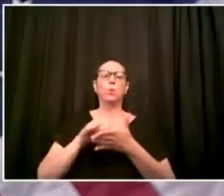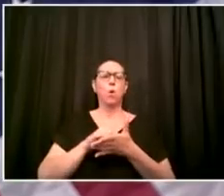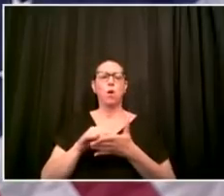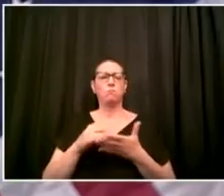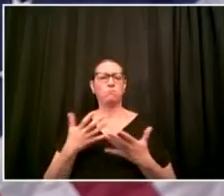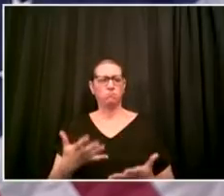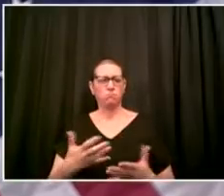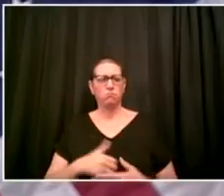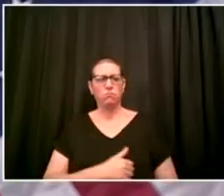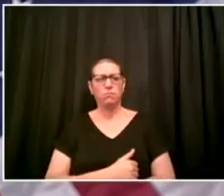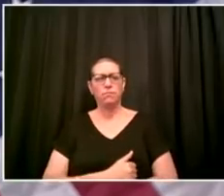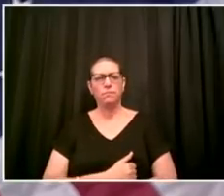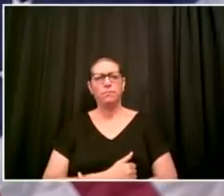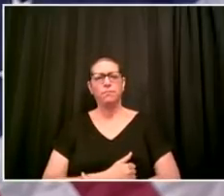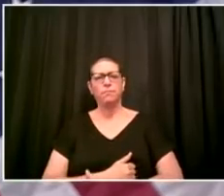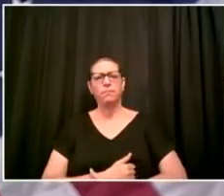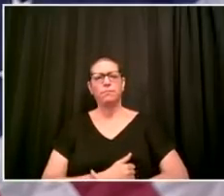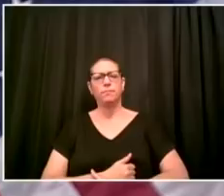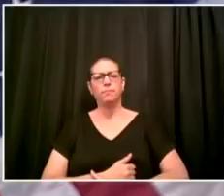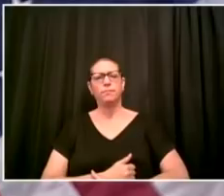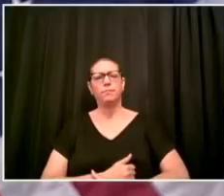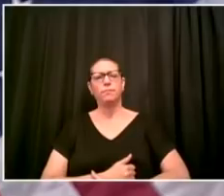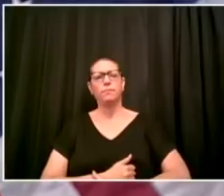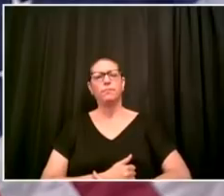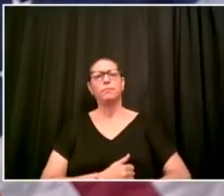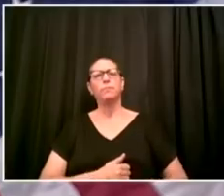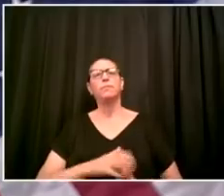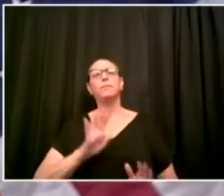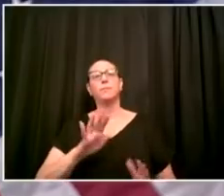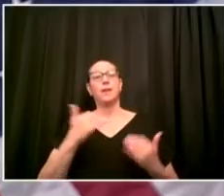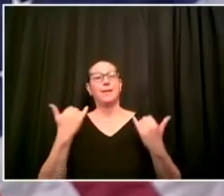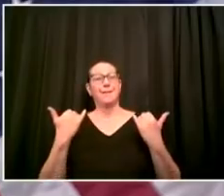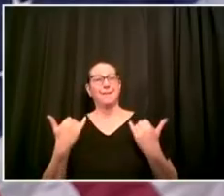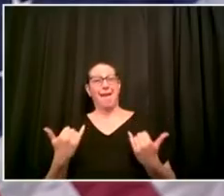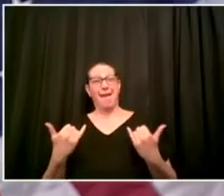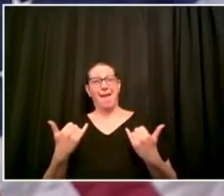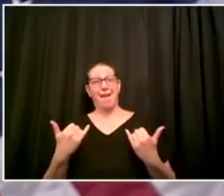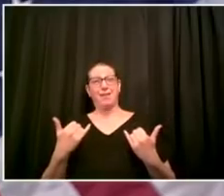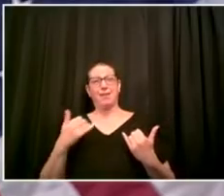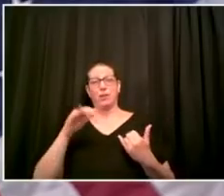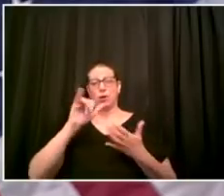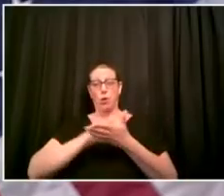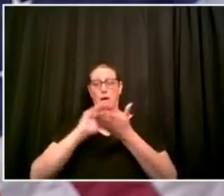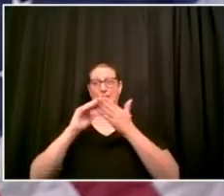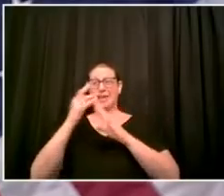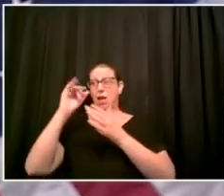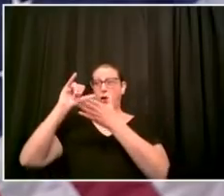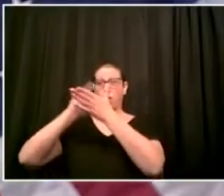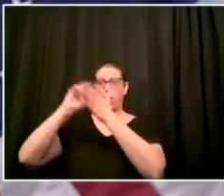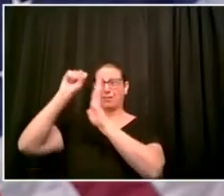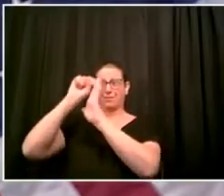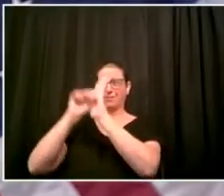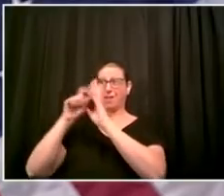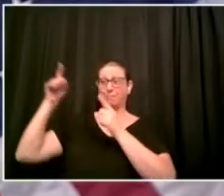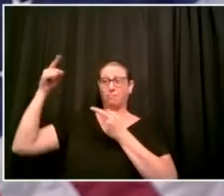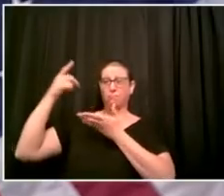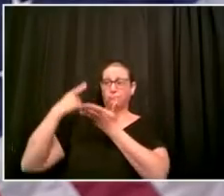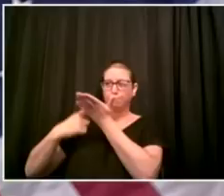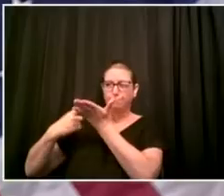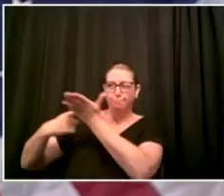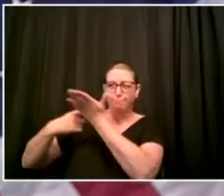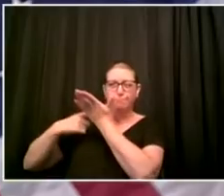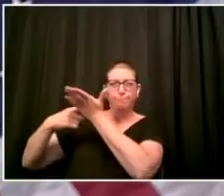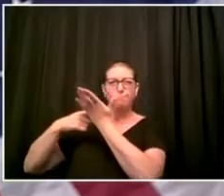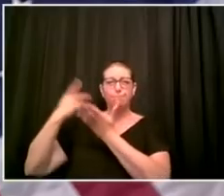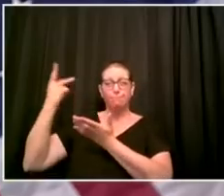and the state are looking at the sheer magnitude of the number of people who will come back into the economy,